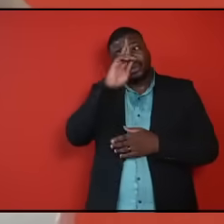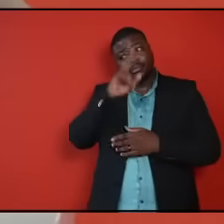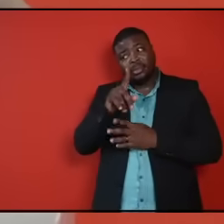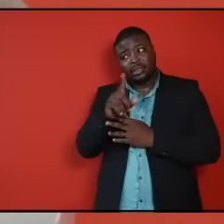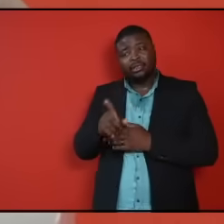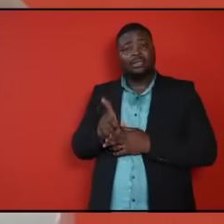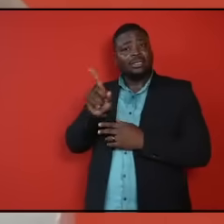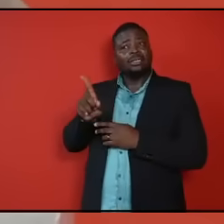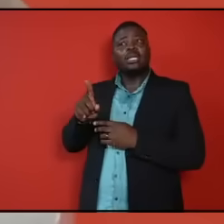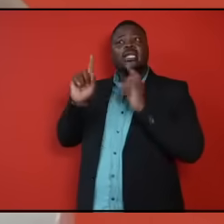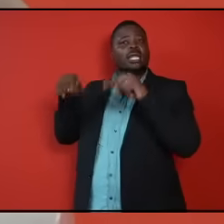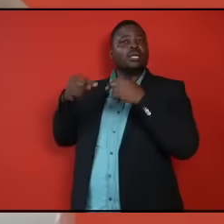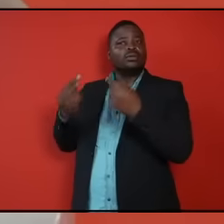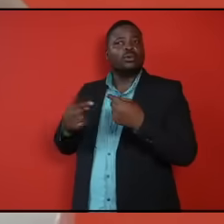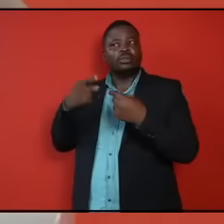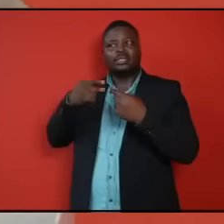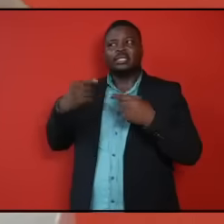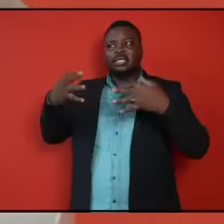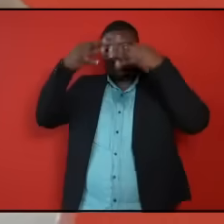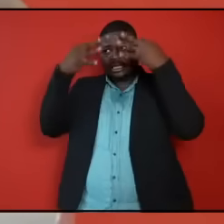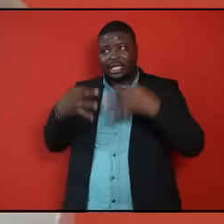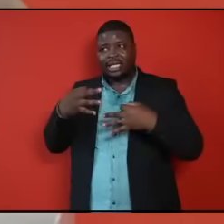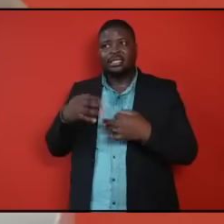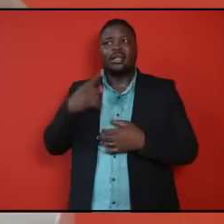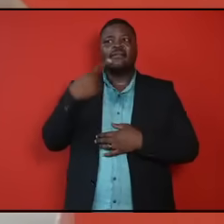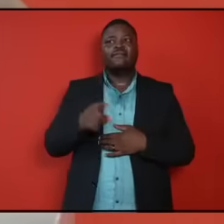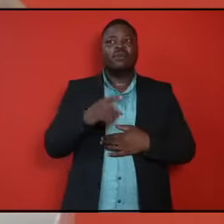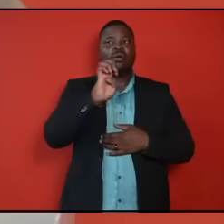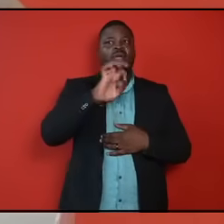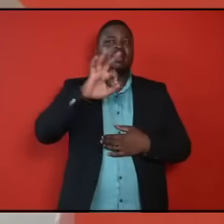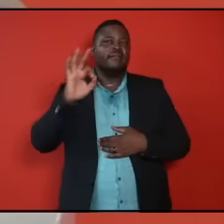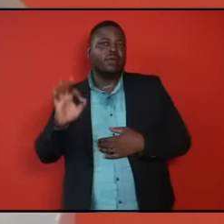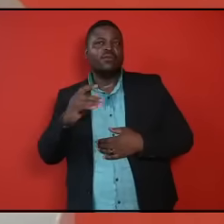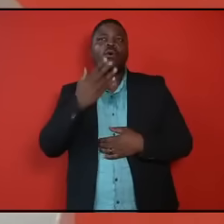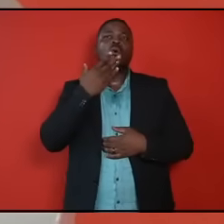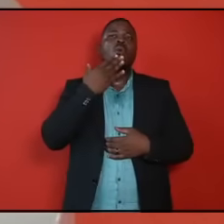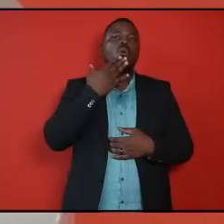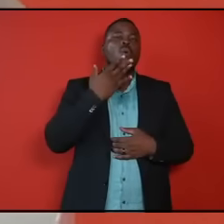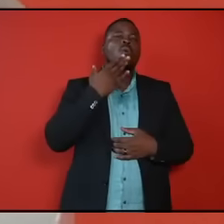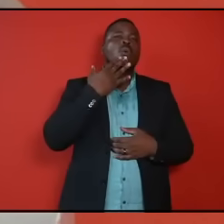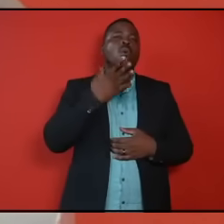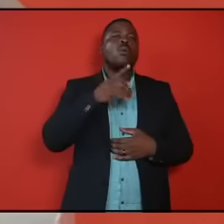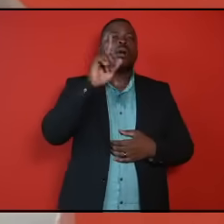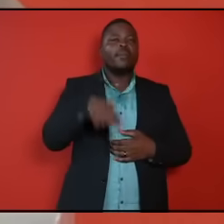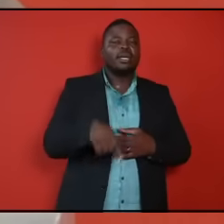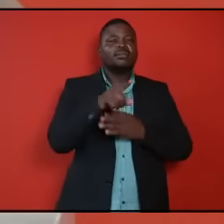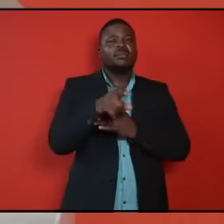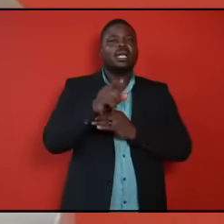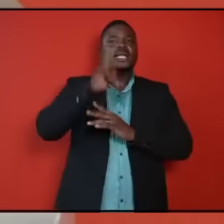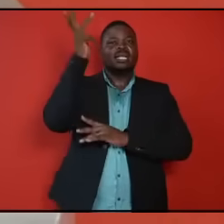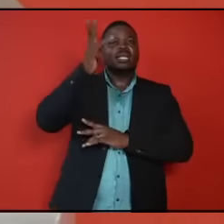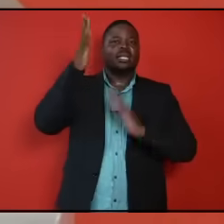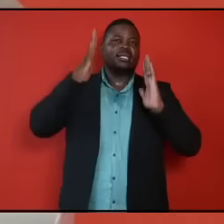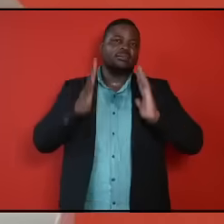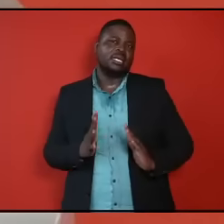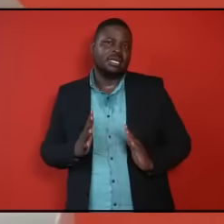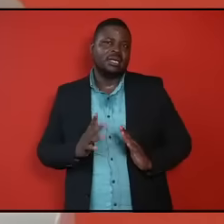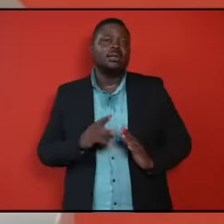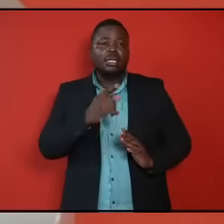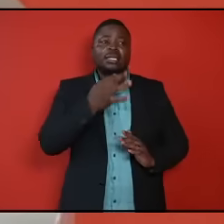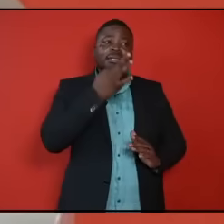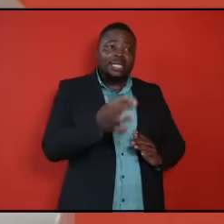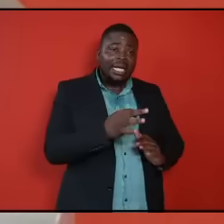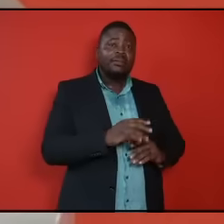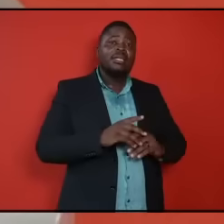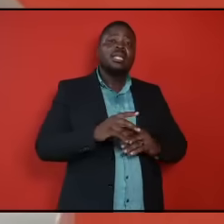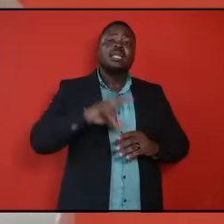EFF who should be a speaker. They said the position of the speaker belongs to the EFF. As